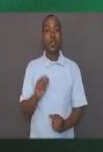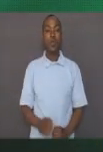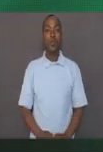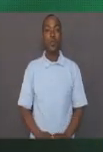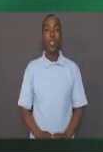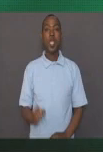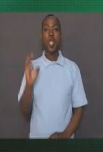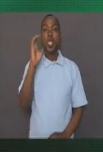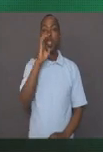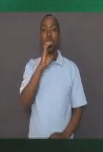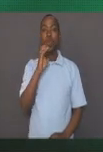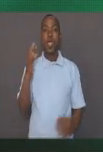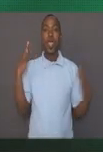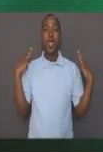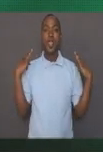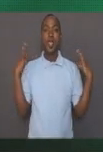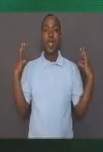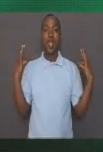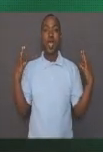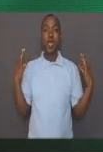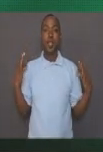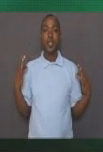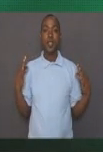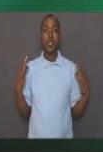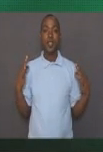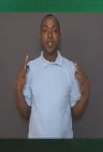and Nutrition Research Institute,